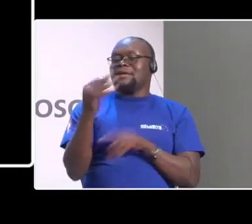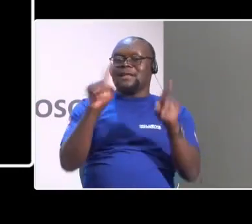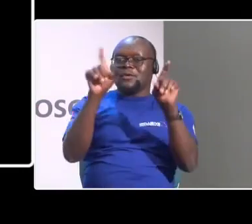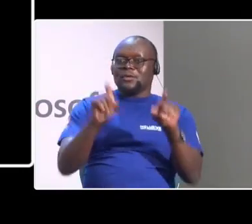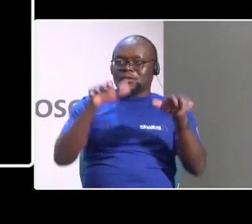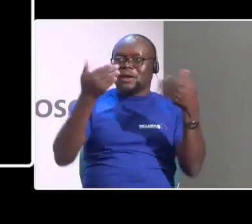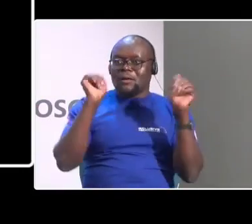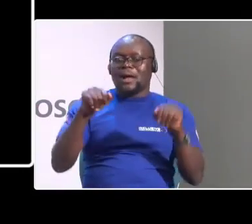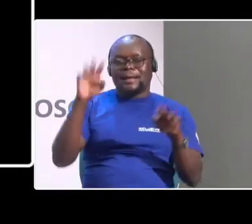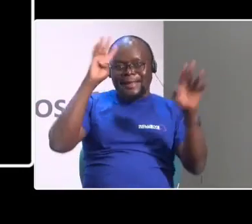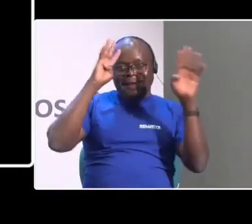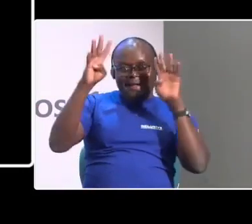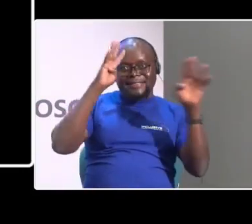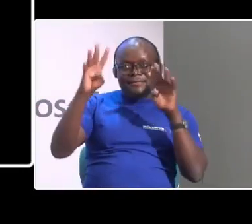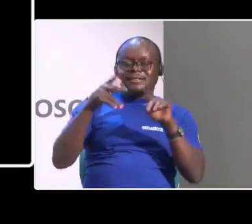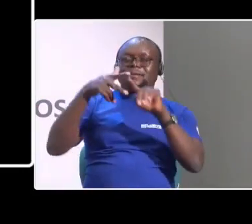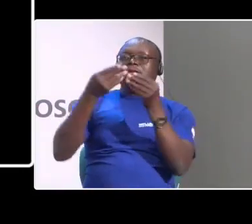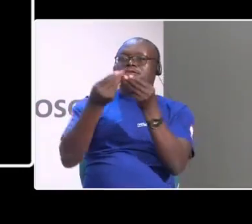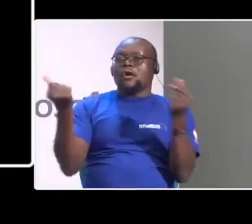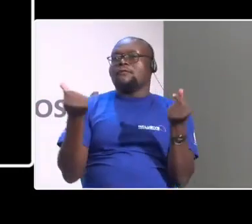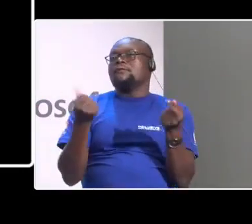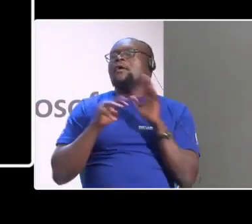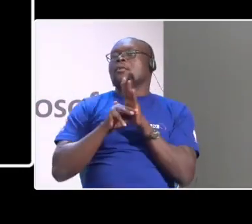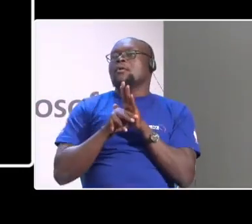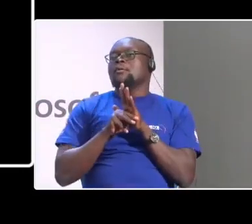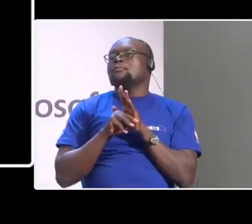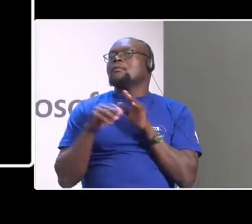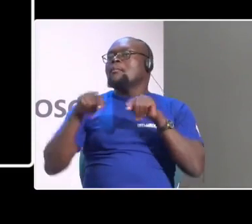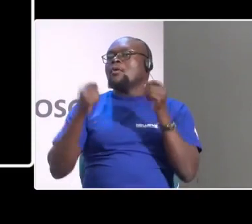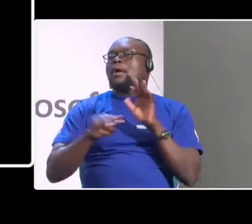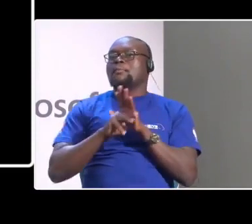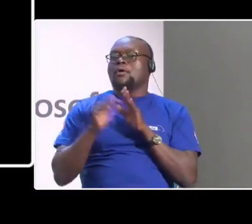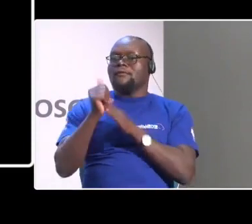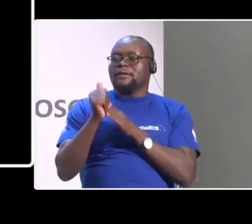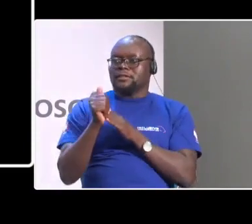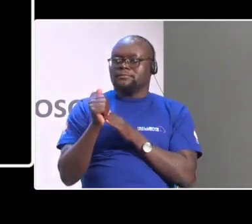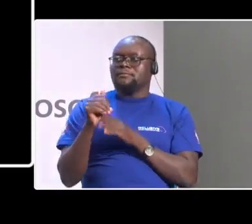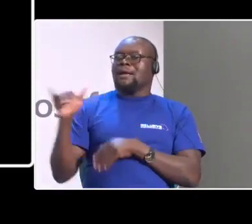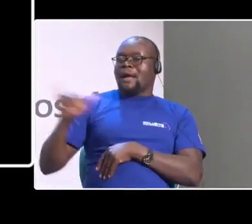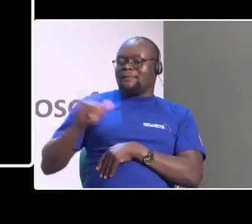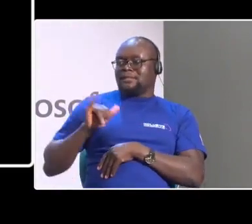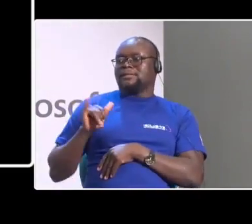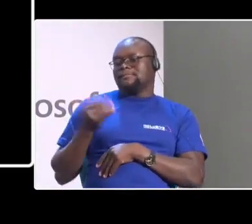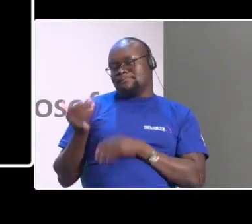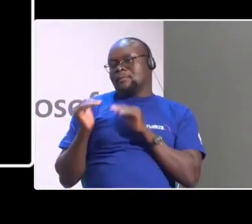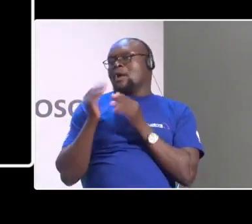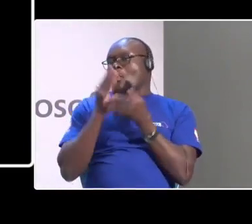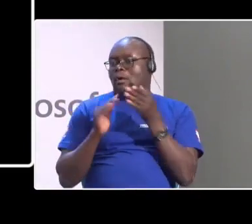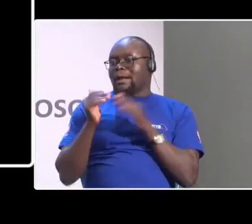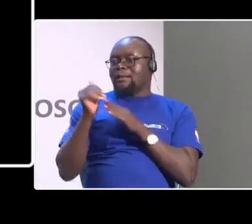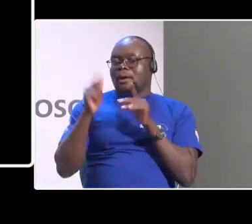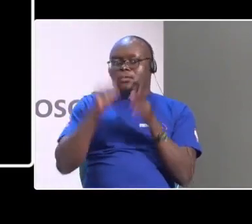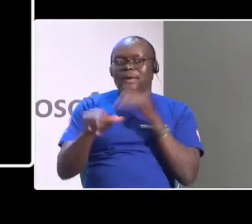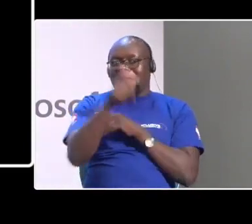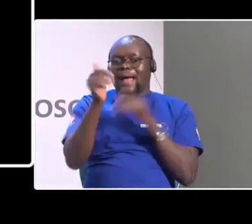of how can creativity fix broken models of leadership? Empathy is core to leadership, but what other